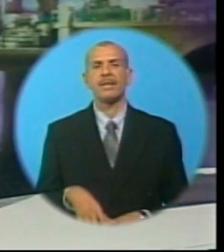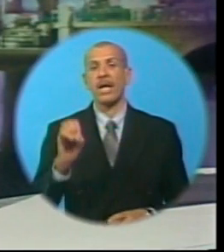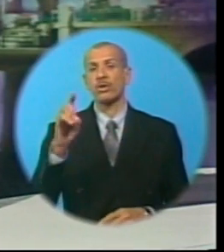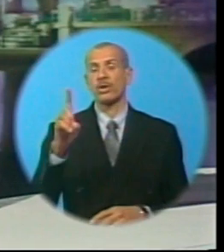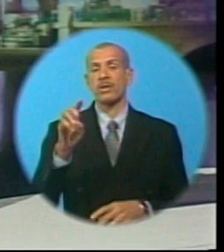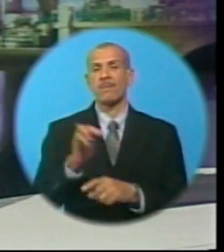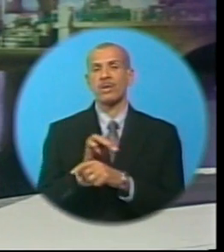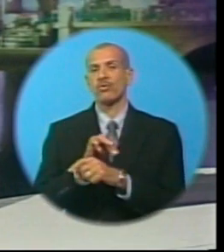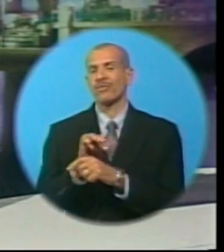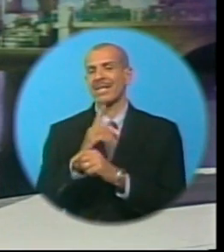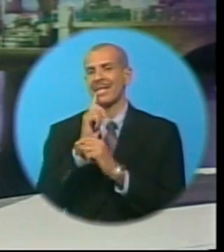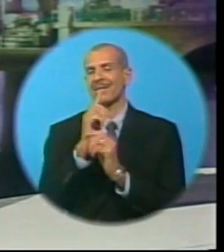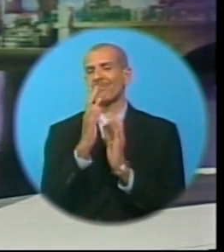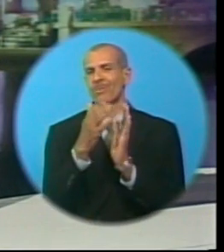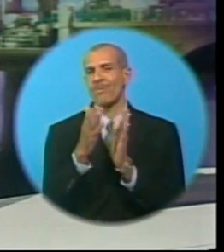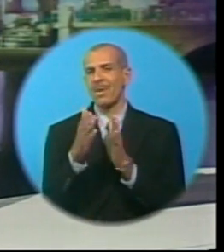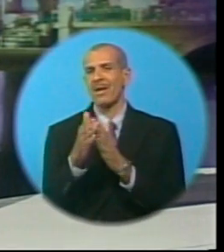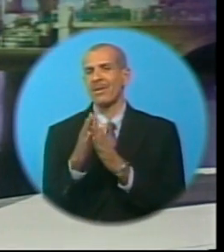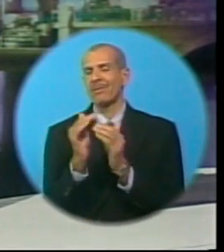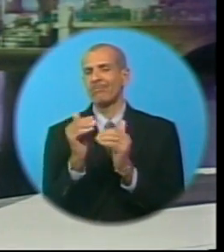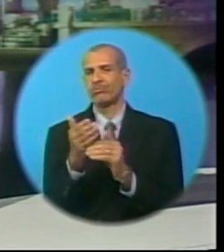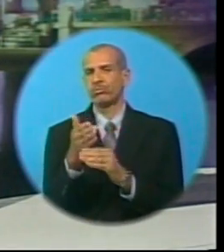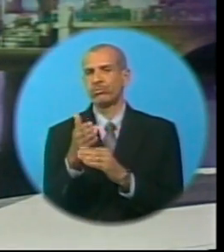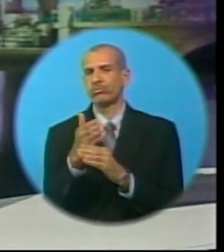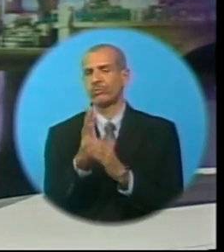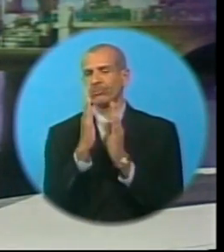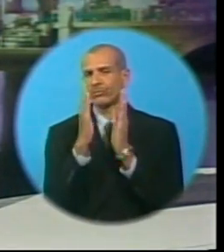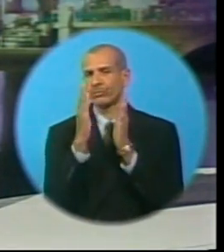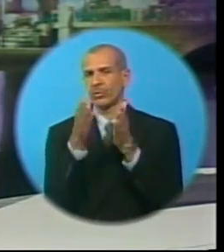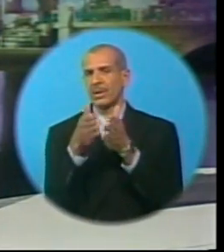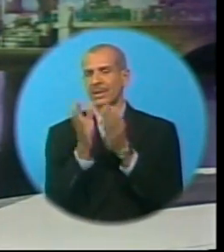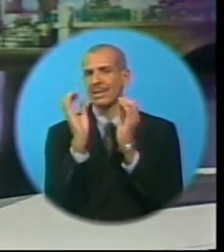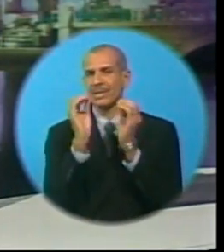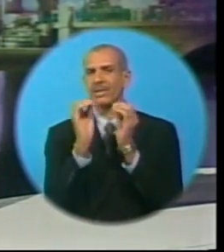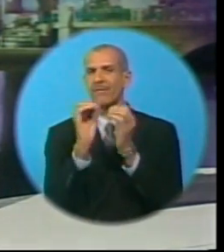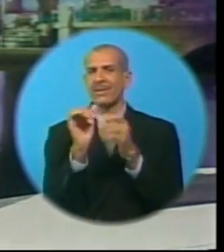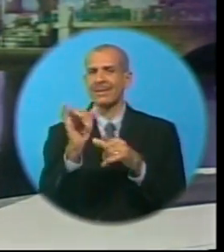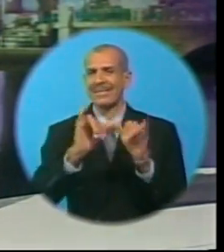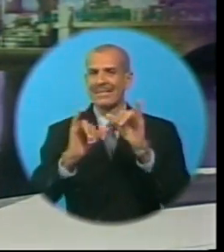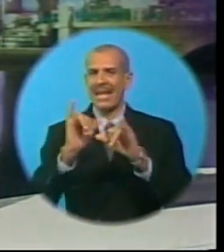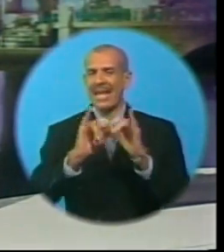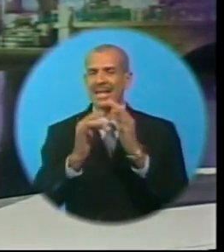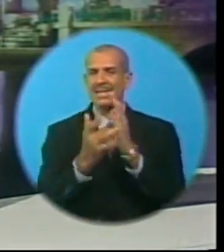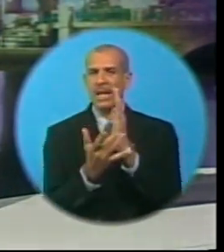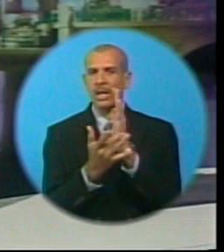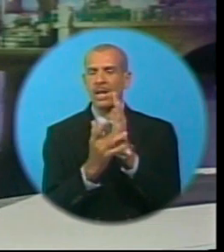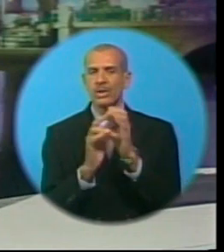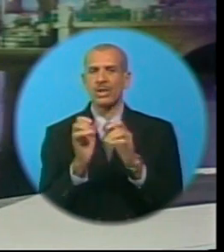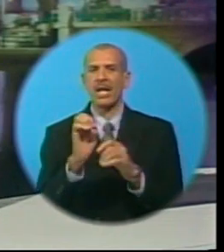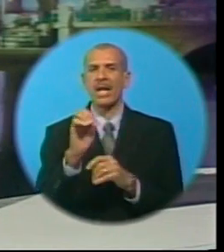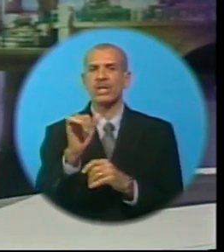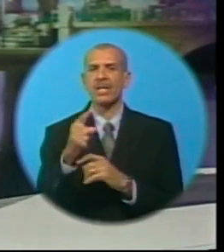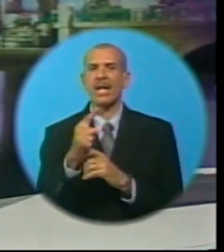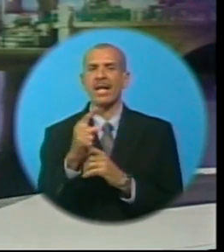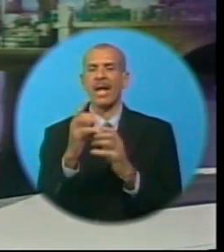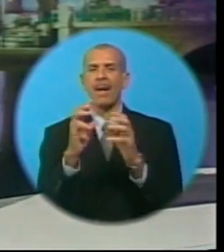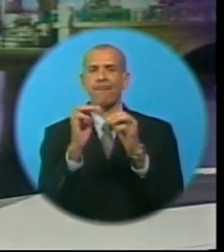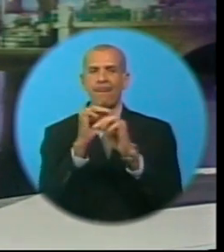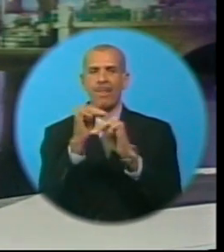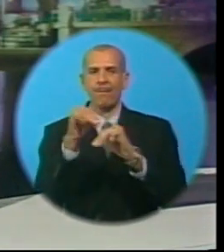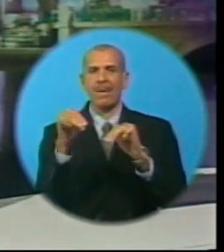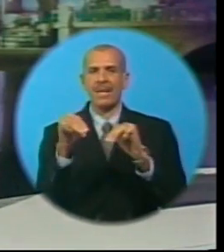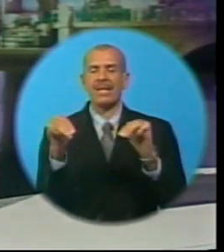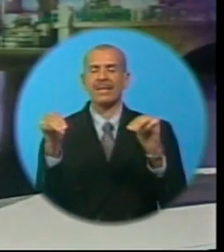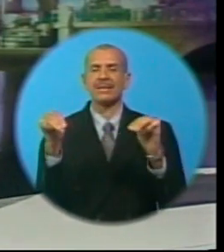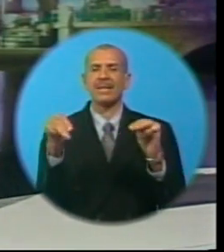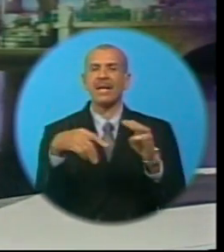The Education Ministry is preparing to step up its focus regarding the teaching of science, technology, engineering, and mathematics, or STEM